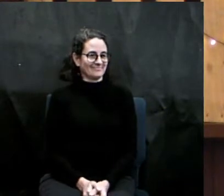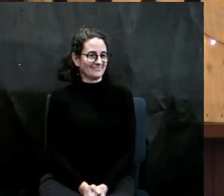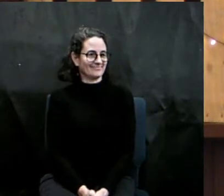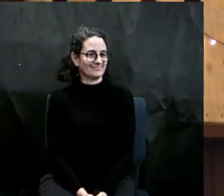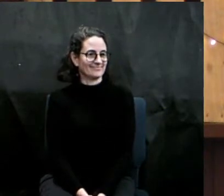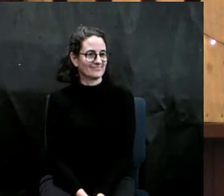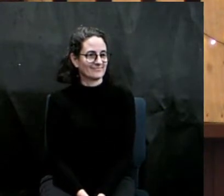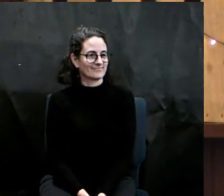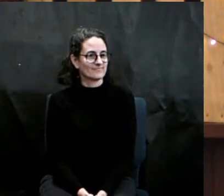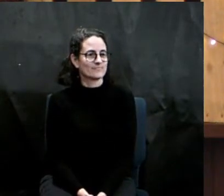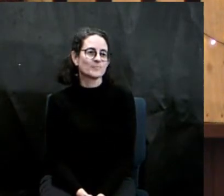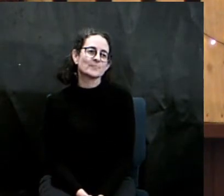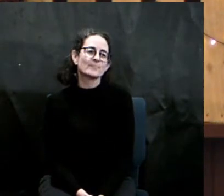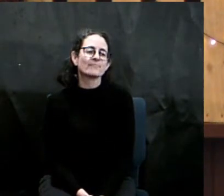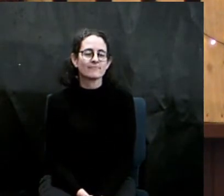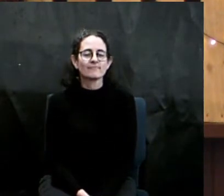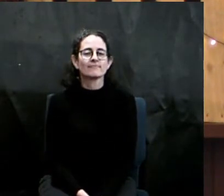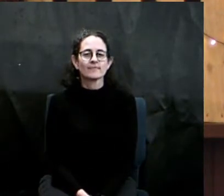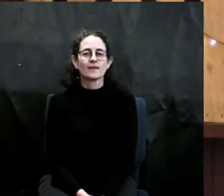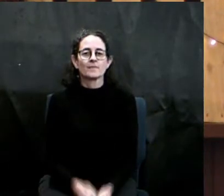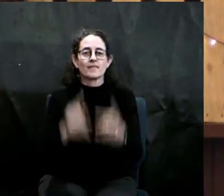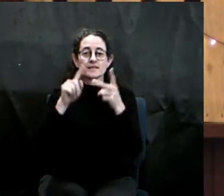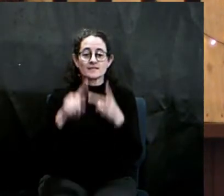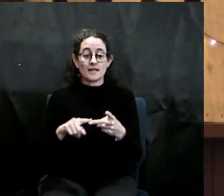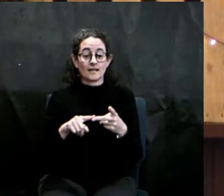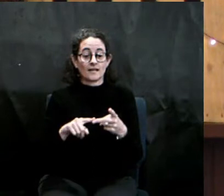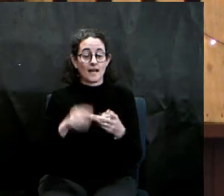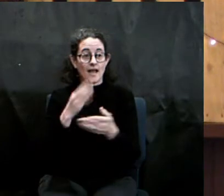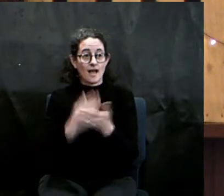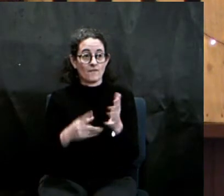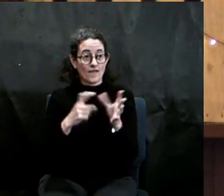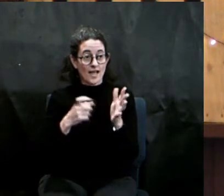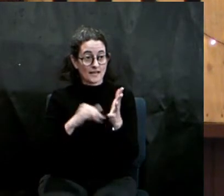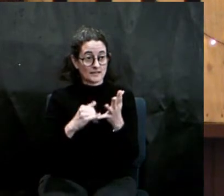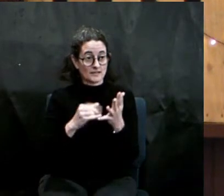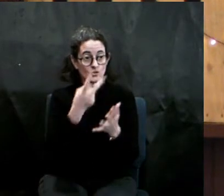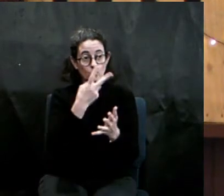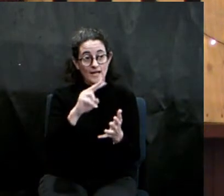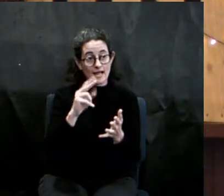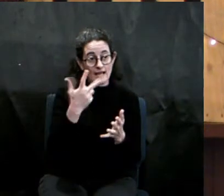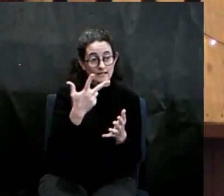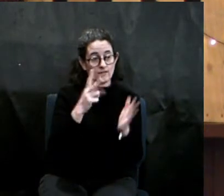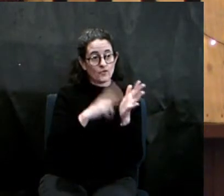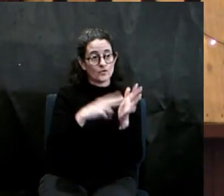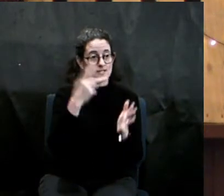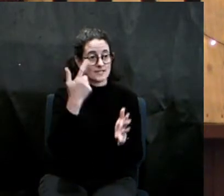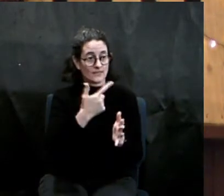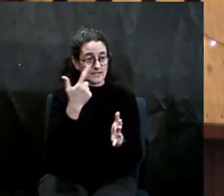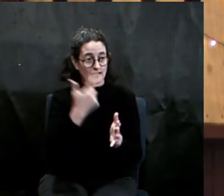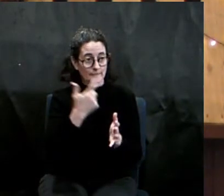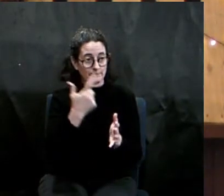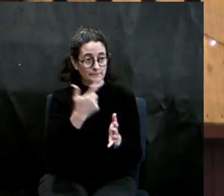Our second reading is the second half of Acts 28. We'll be starting at verse 17.